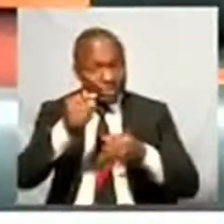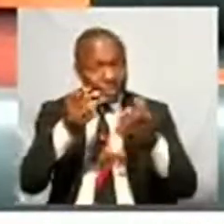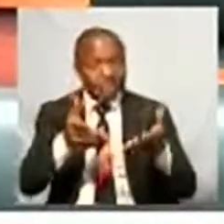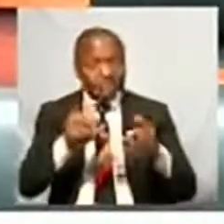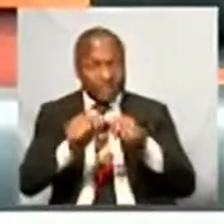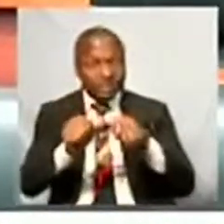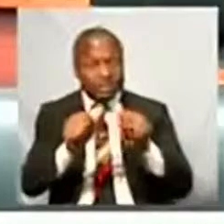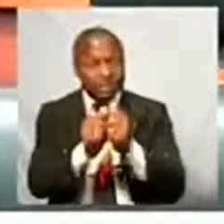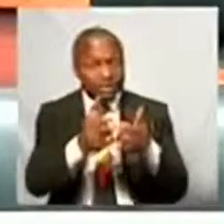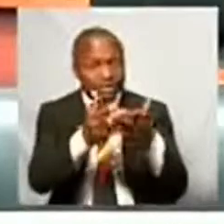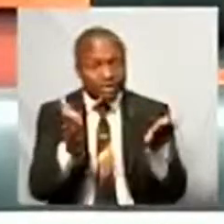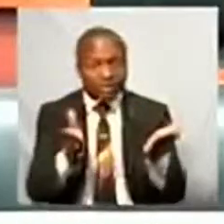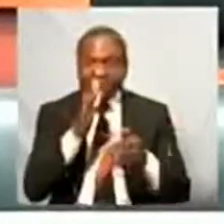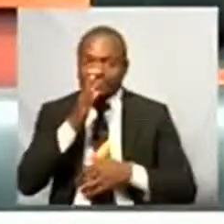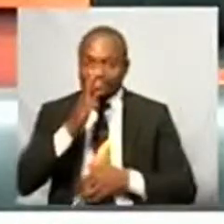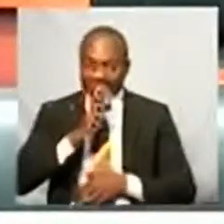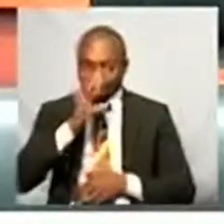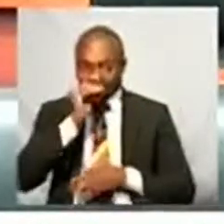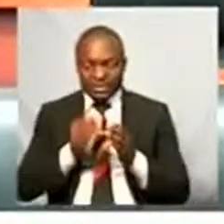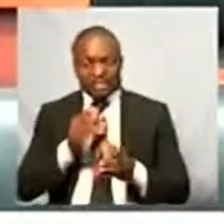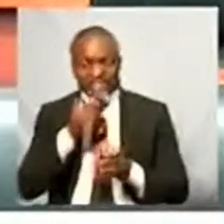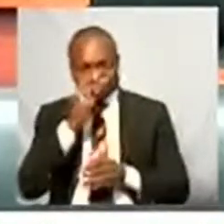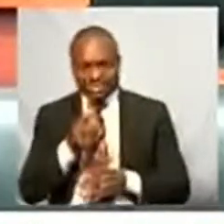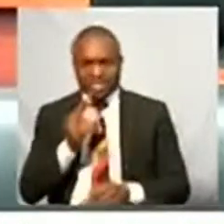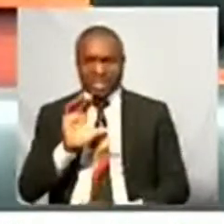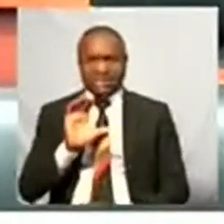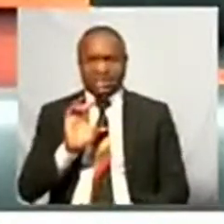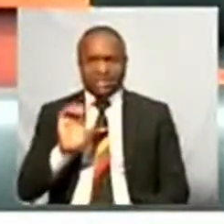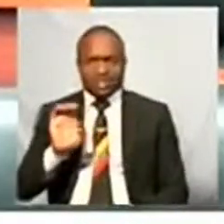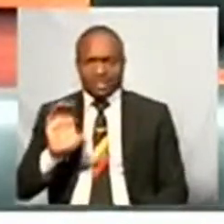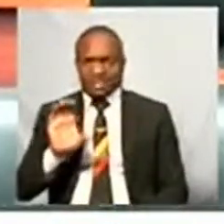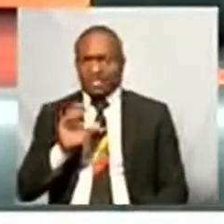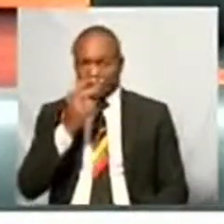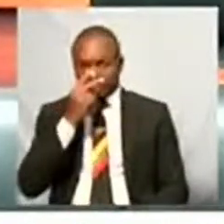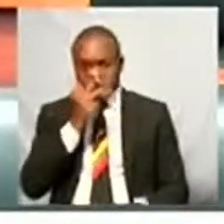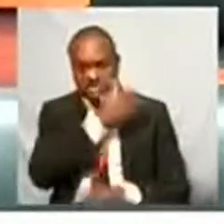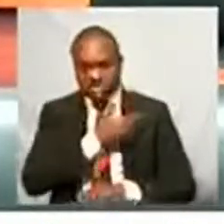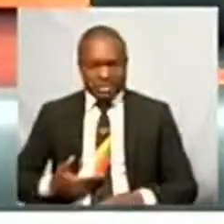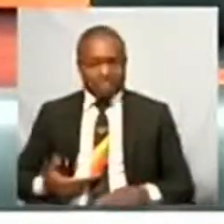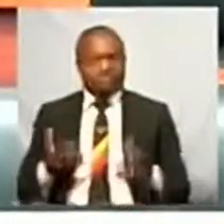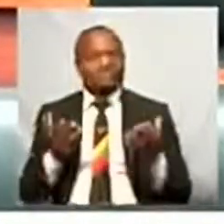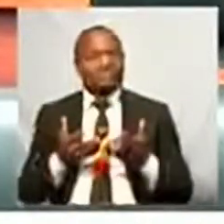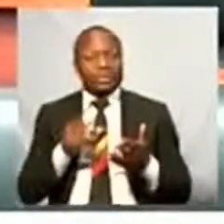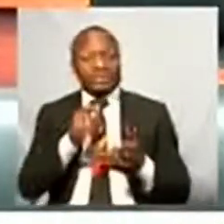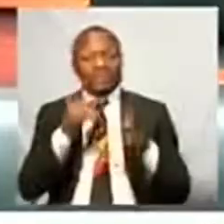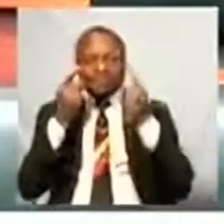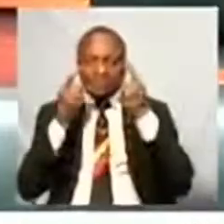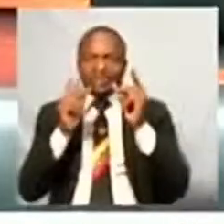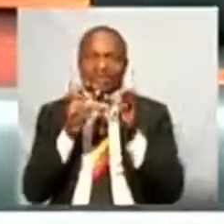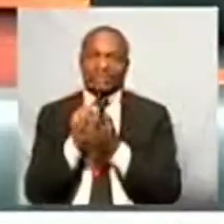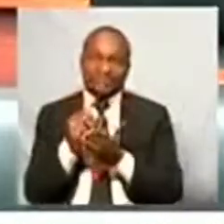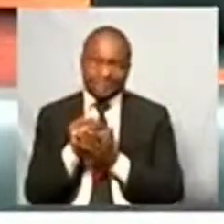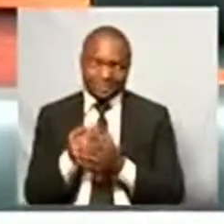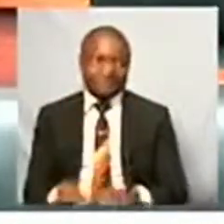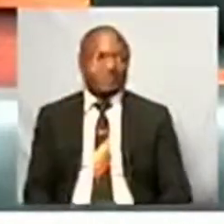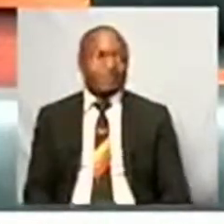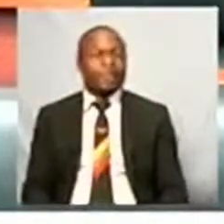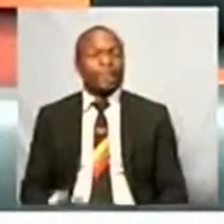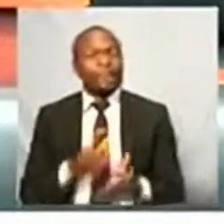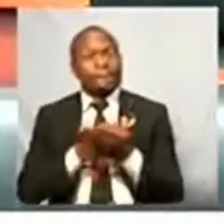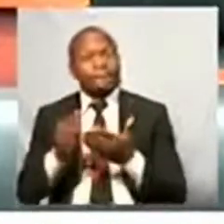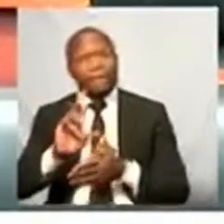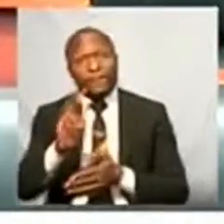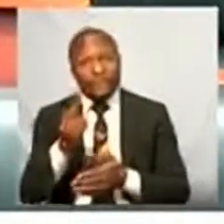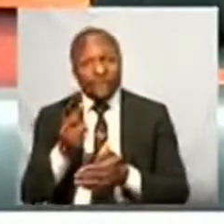still with them? Are they? Mr. Speaker, it looks like CEC is not even serious, and this is public money. Mr. Speaker, failure to